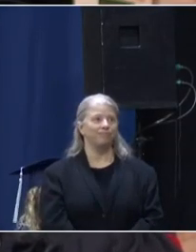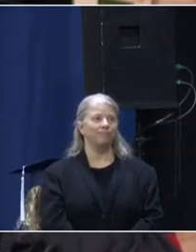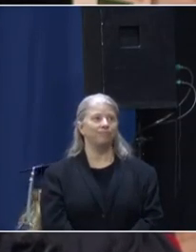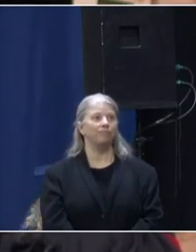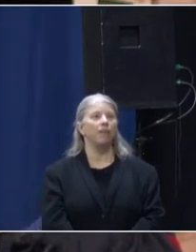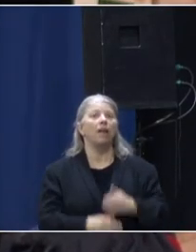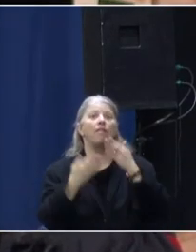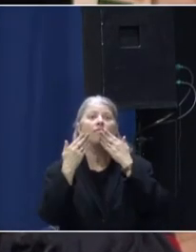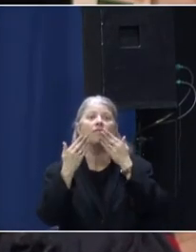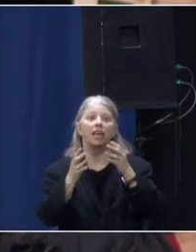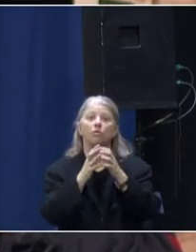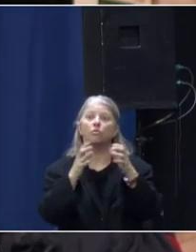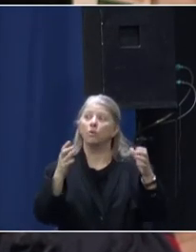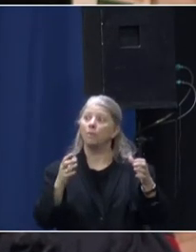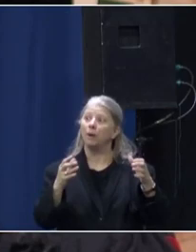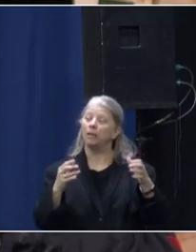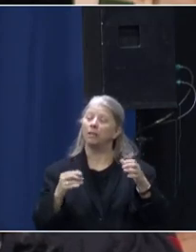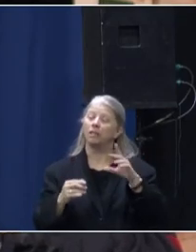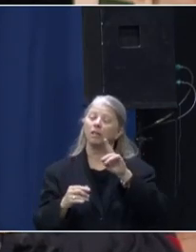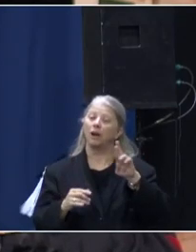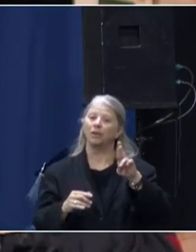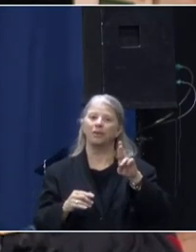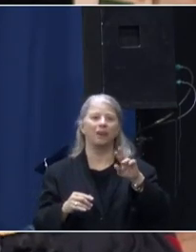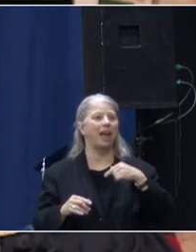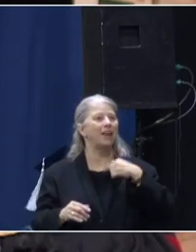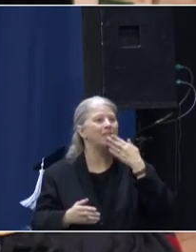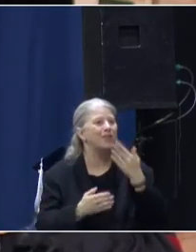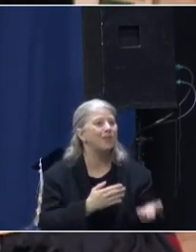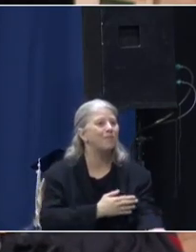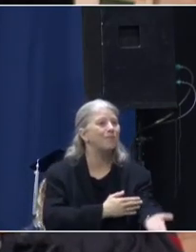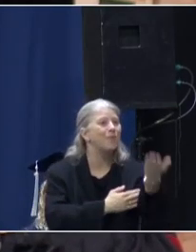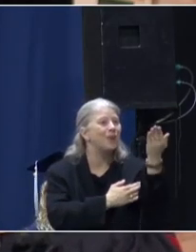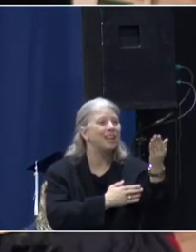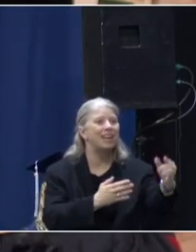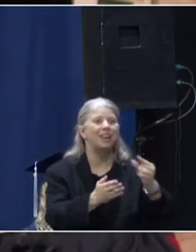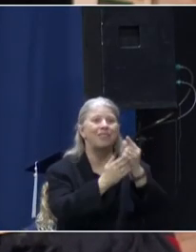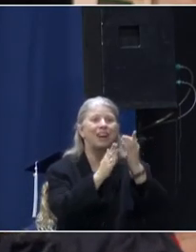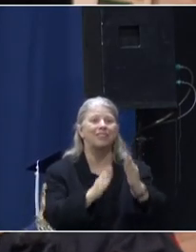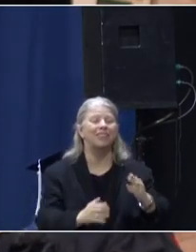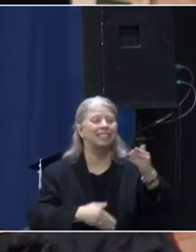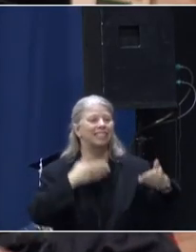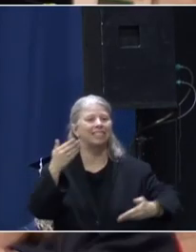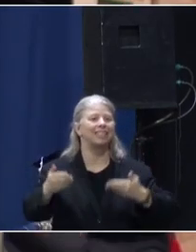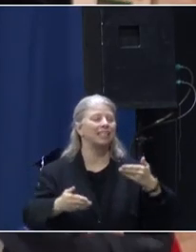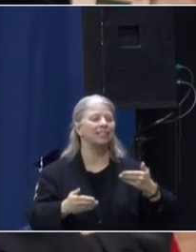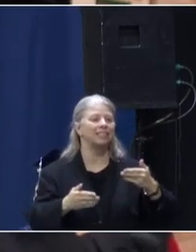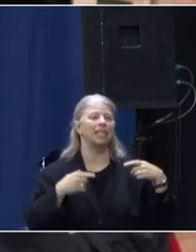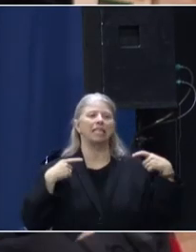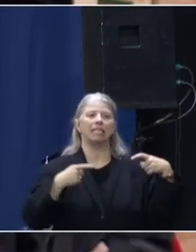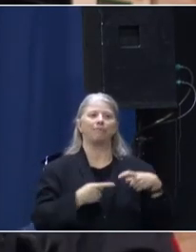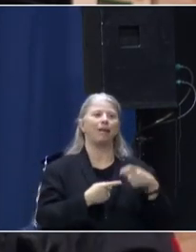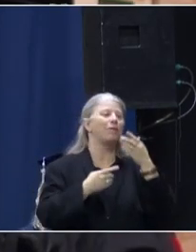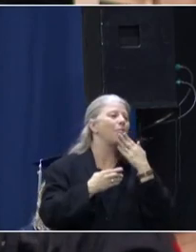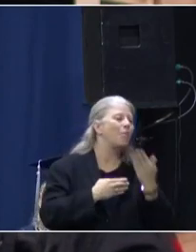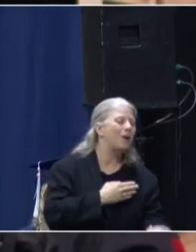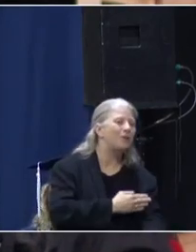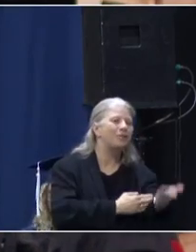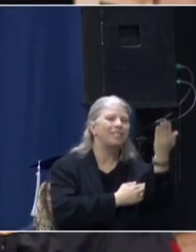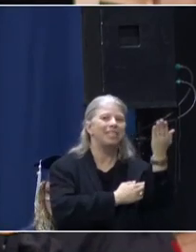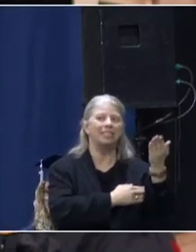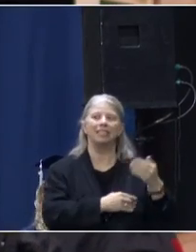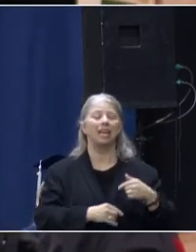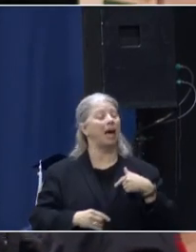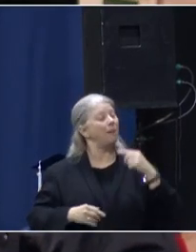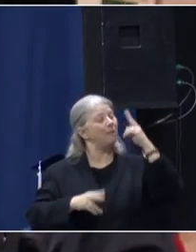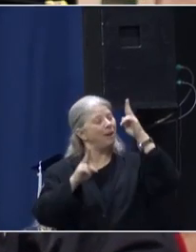Well, thank you, Dr. Iyer. And good morning, graduates and guests. Buenos dias y bienvenidos. I am